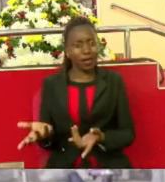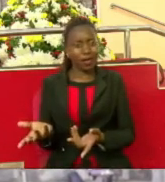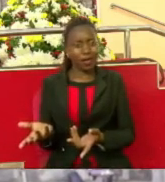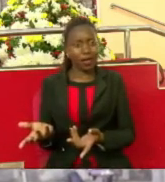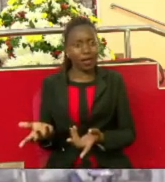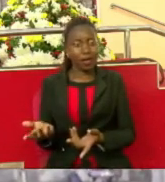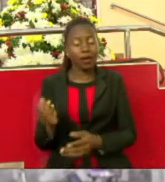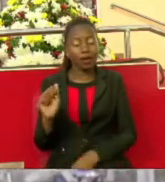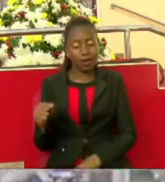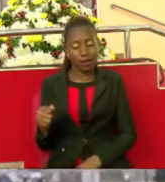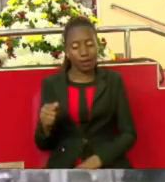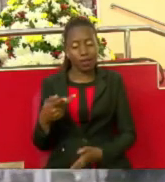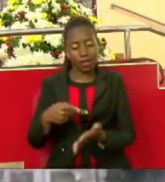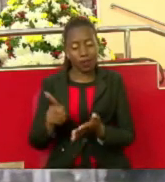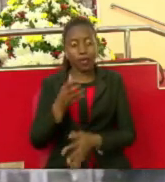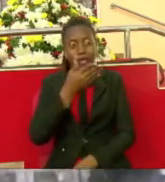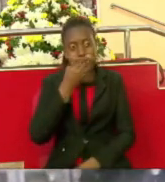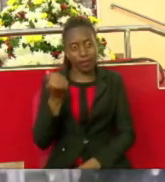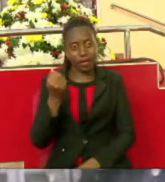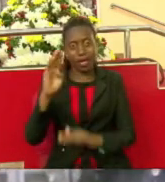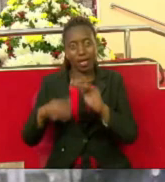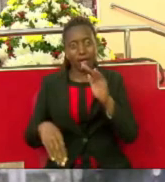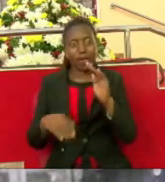Yes, it pays better than a doctor.